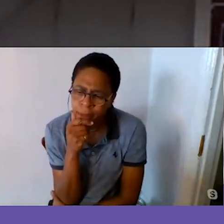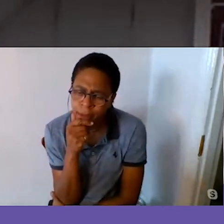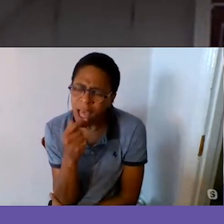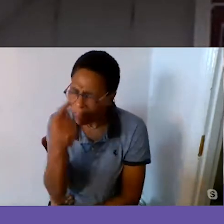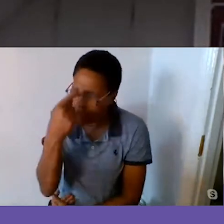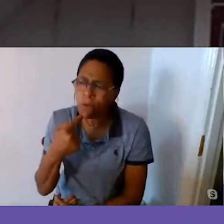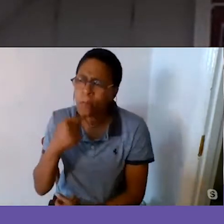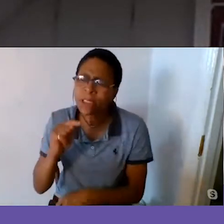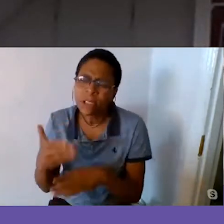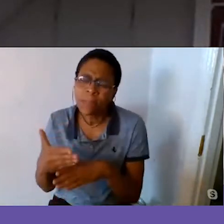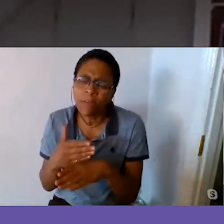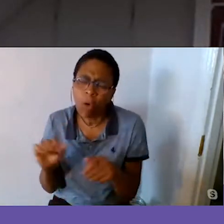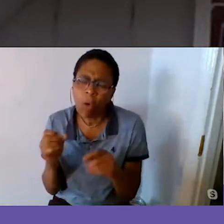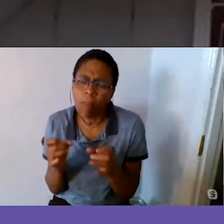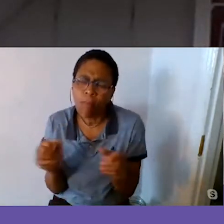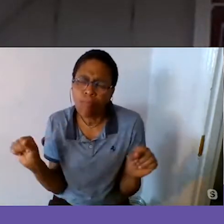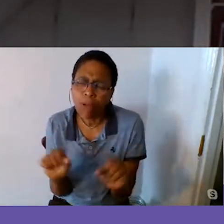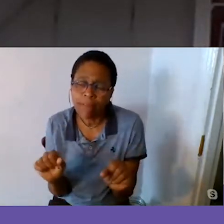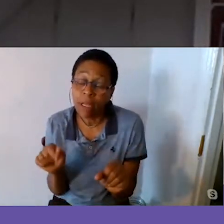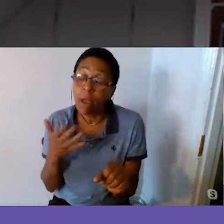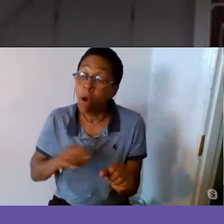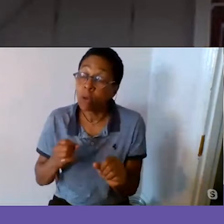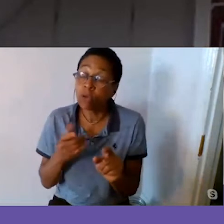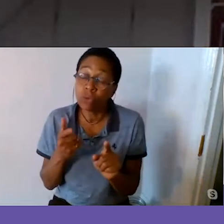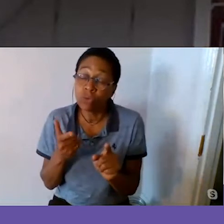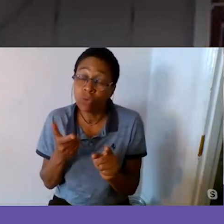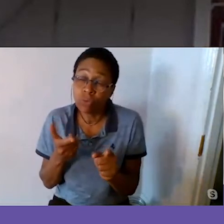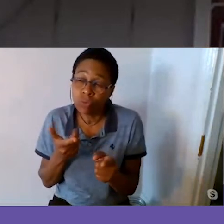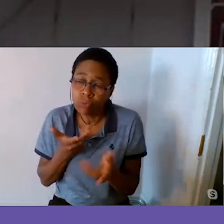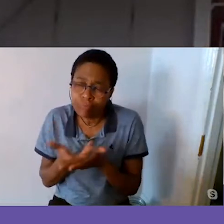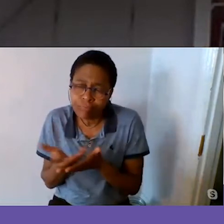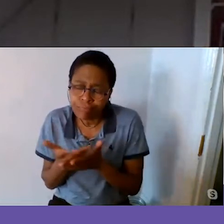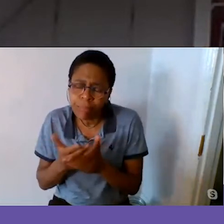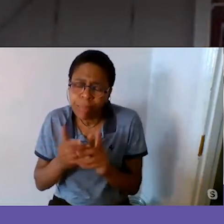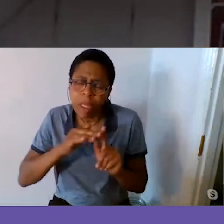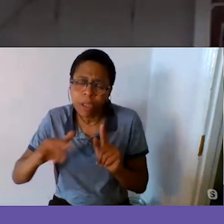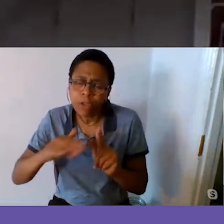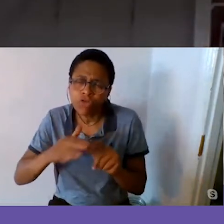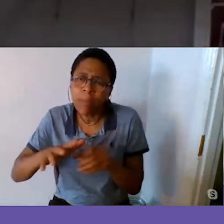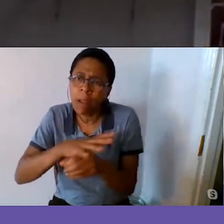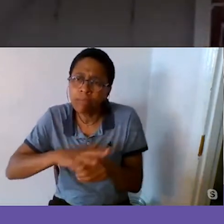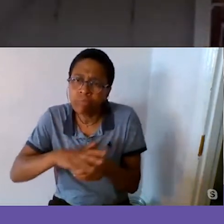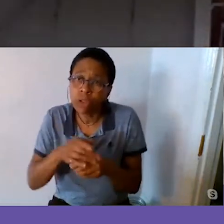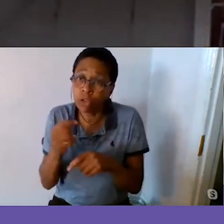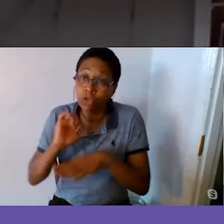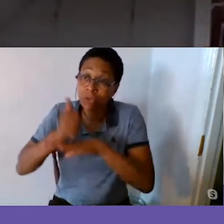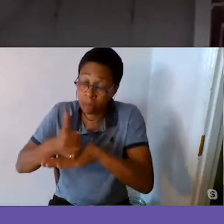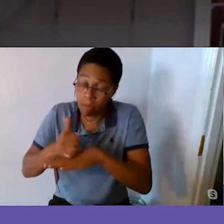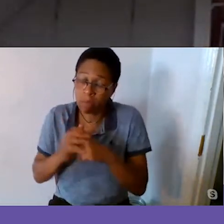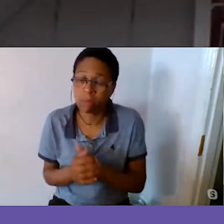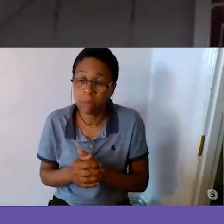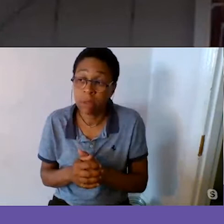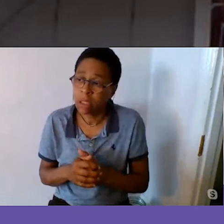I'd like to talk a little bit more about the streaming platform that you have set up, and that it was successfully